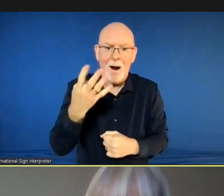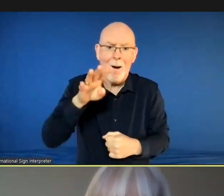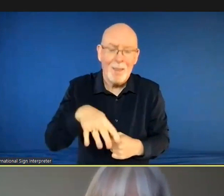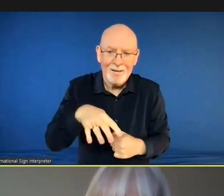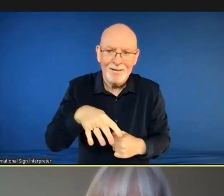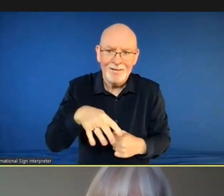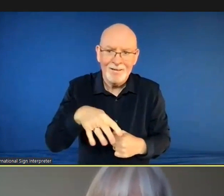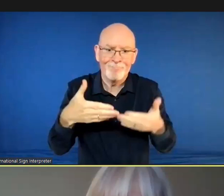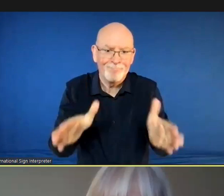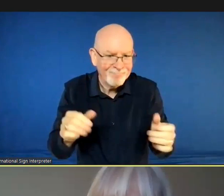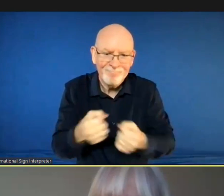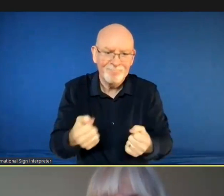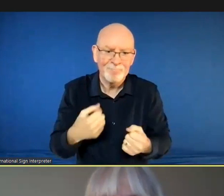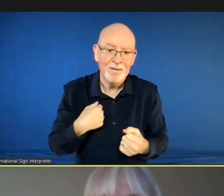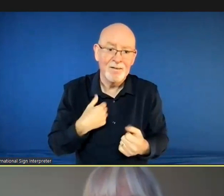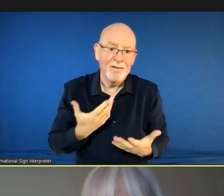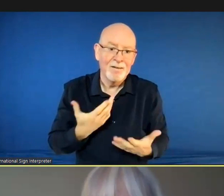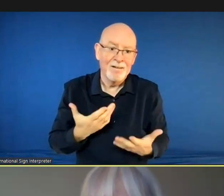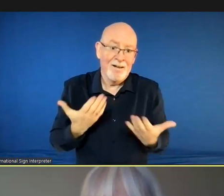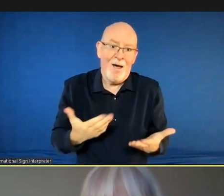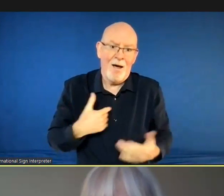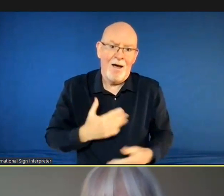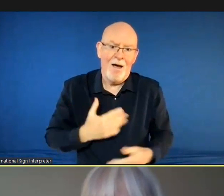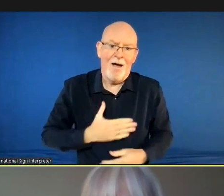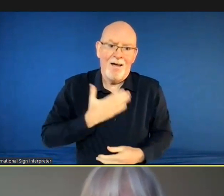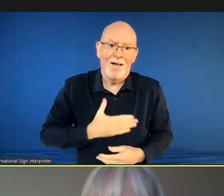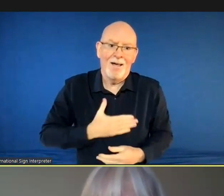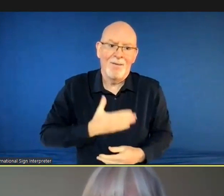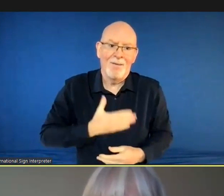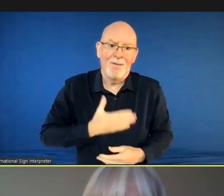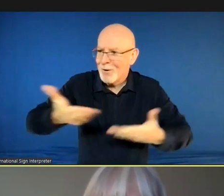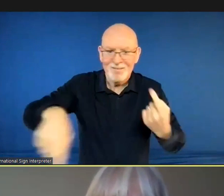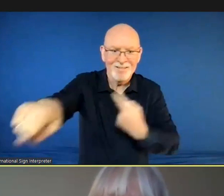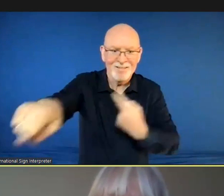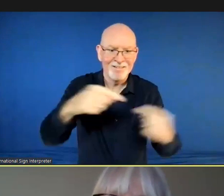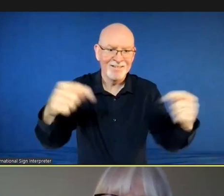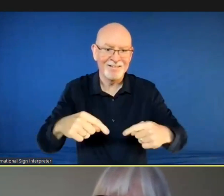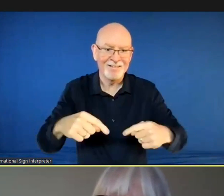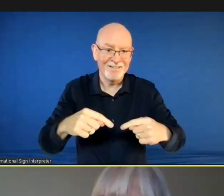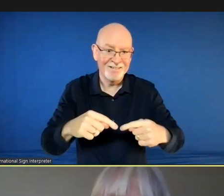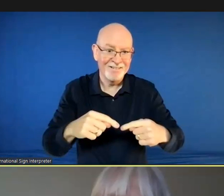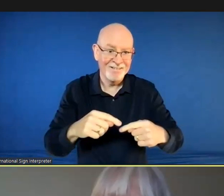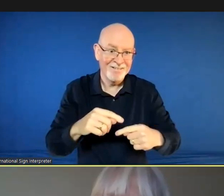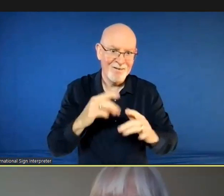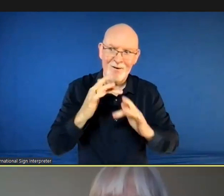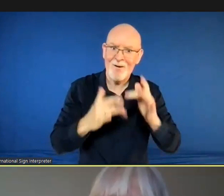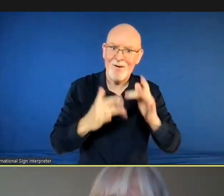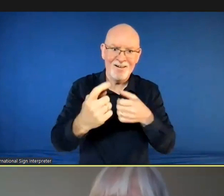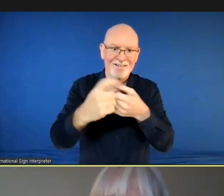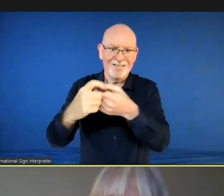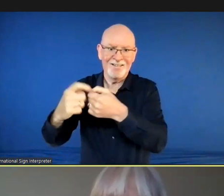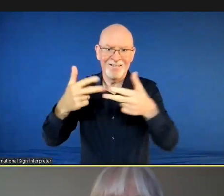has, for all the wrong reasons, made the report launch even more important, as we're seeing how these